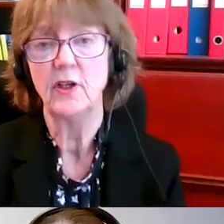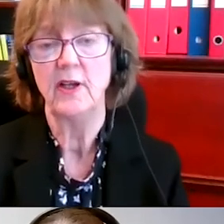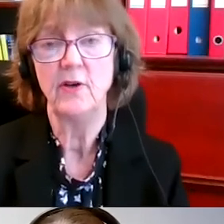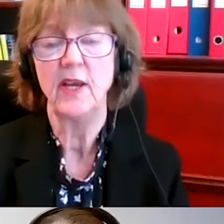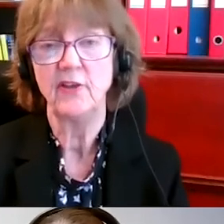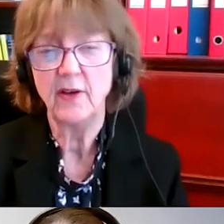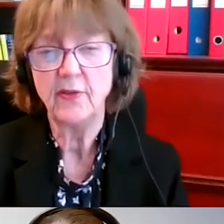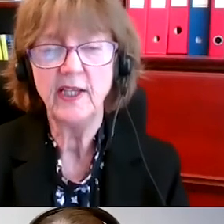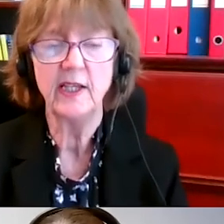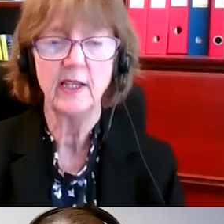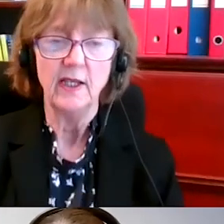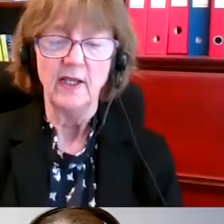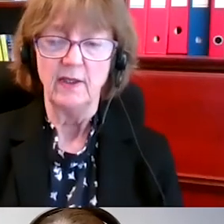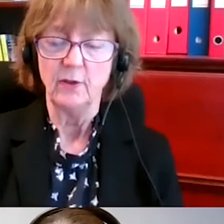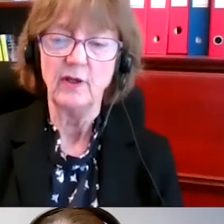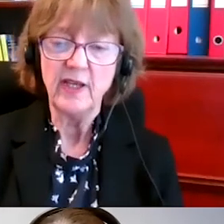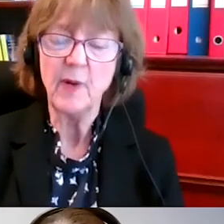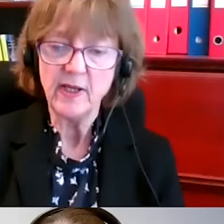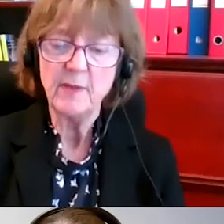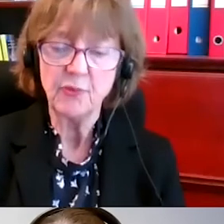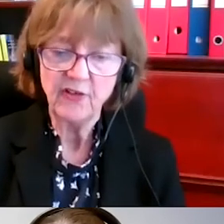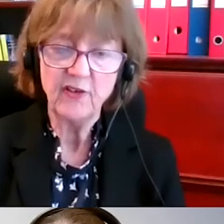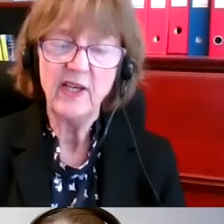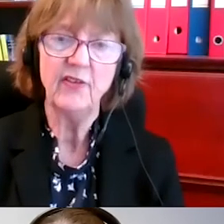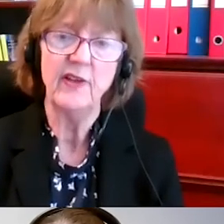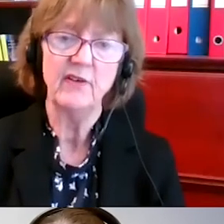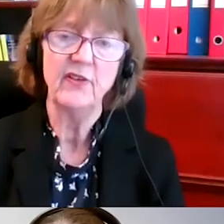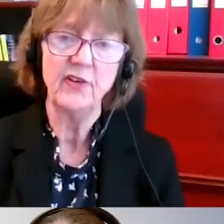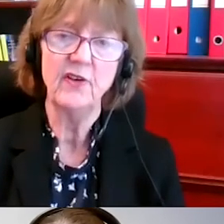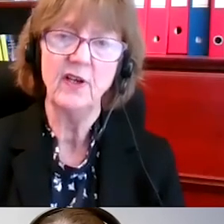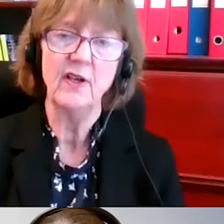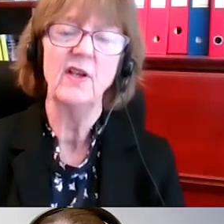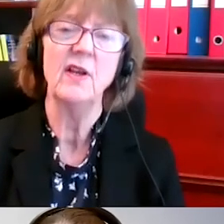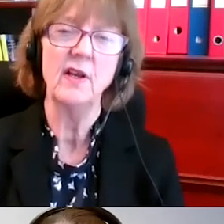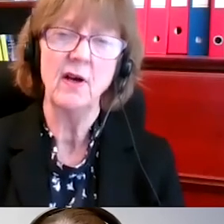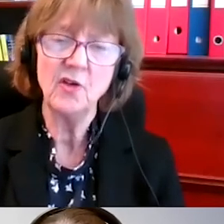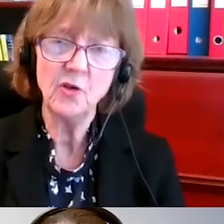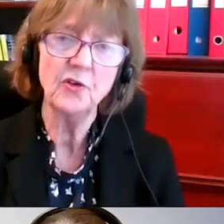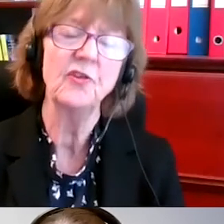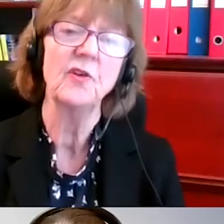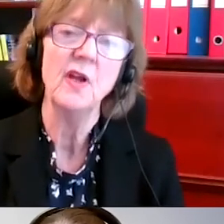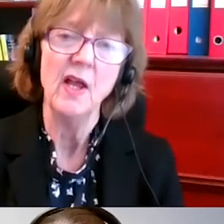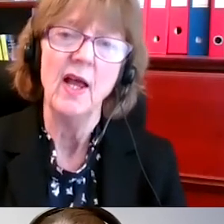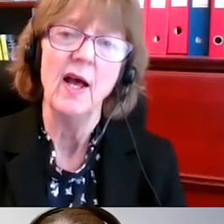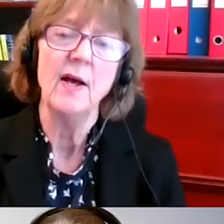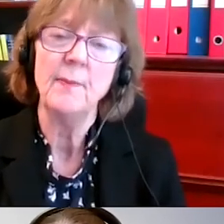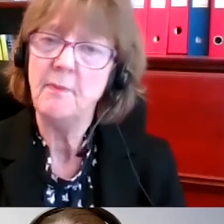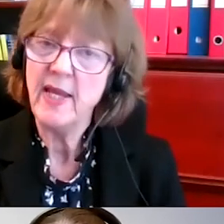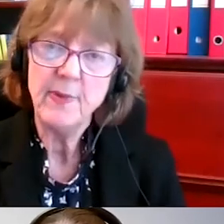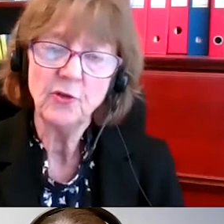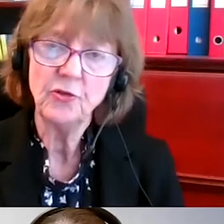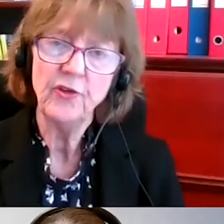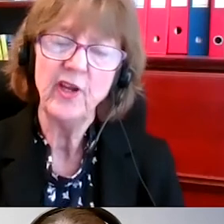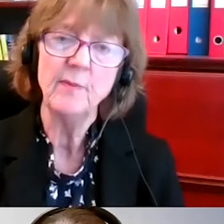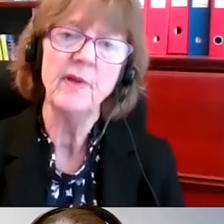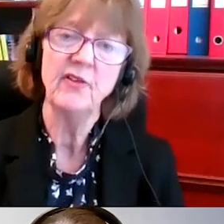digital education. I think, or at least my impression is that children are not,